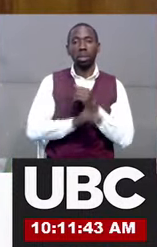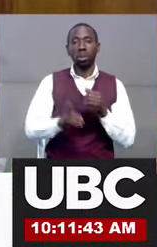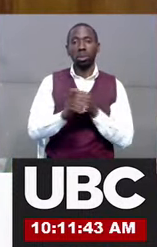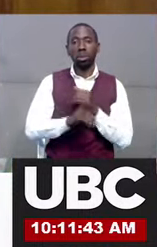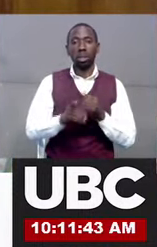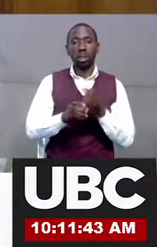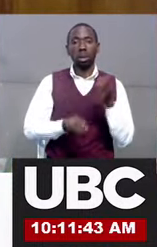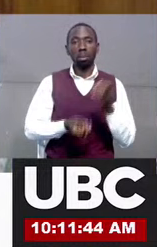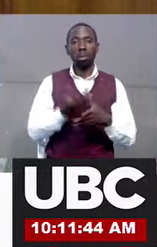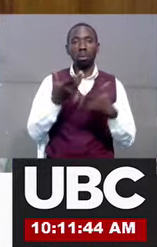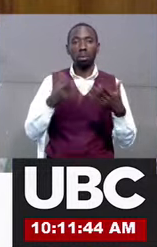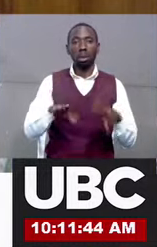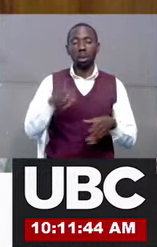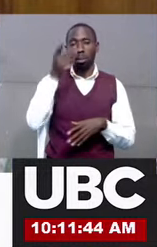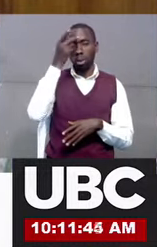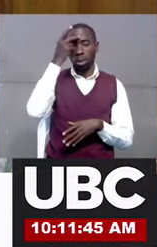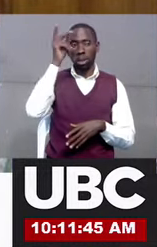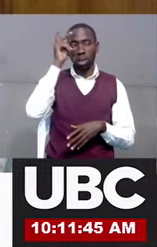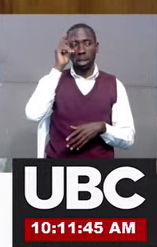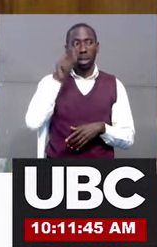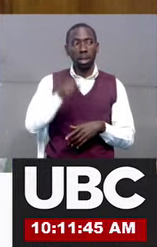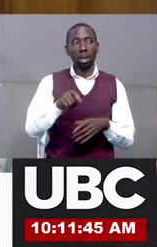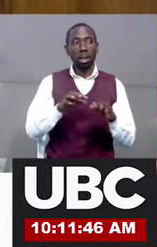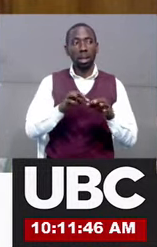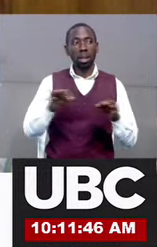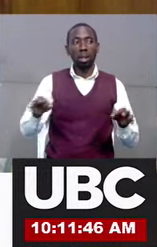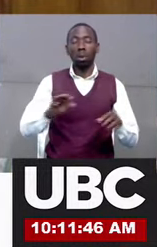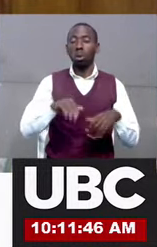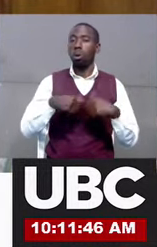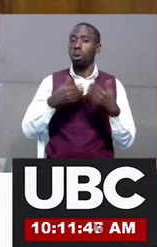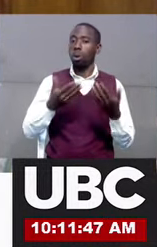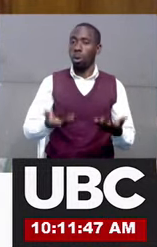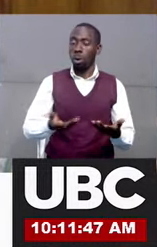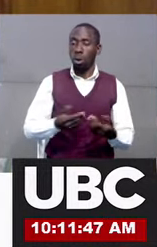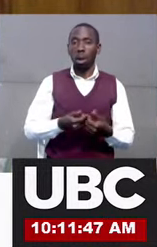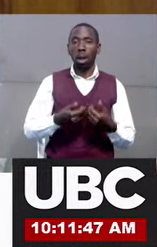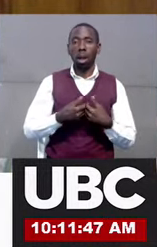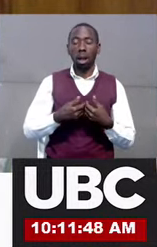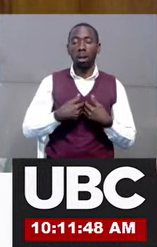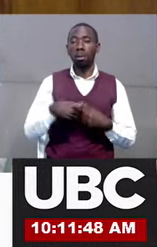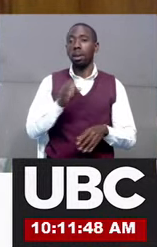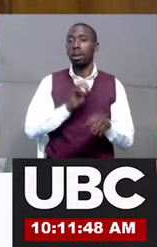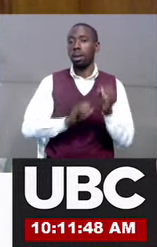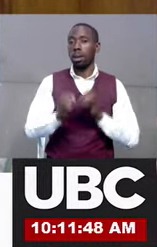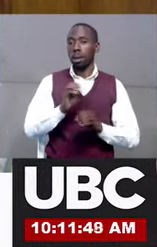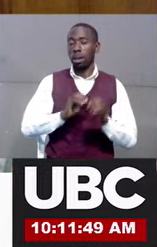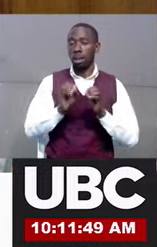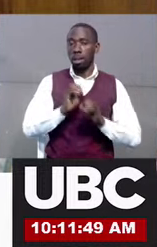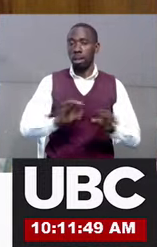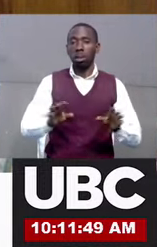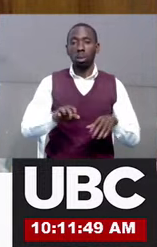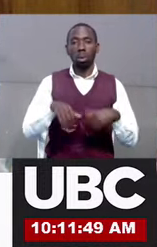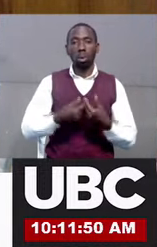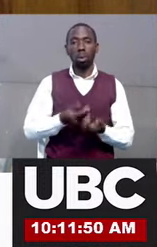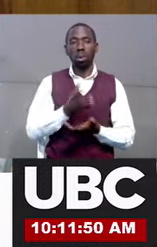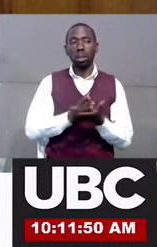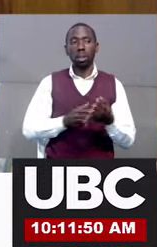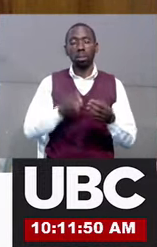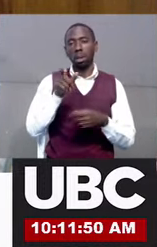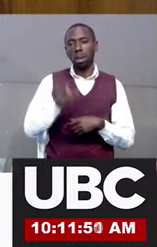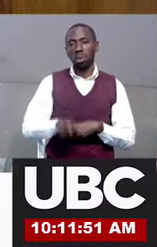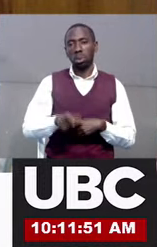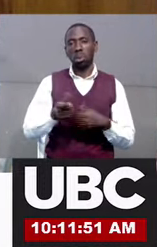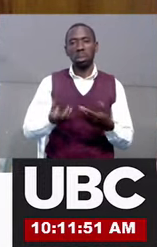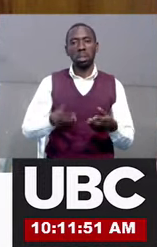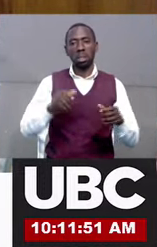up with a policy in that line, or there is nothing and somebody just took it